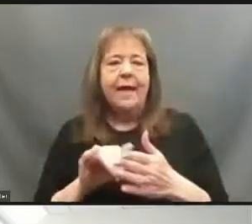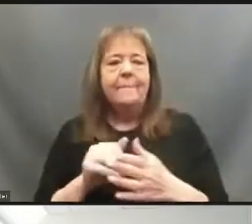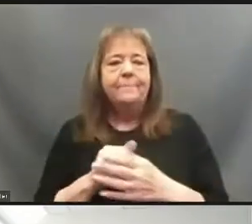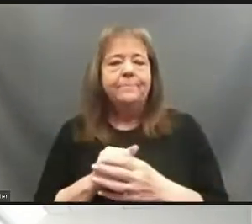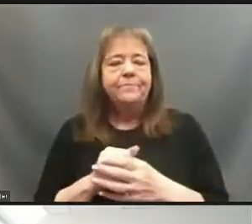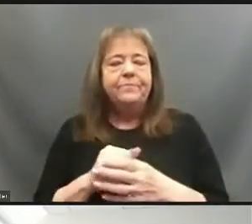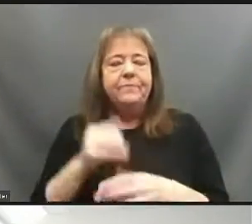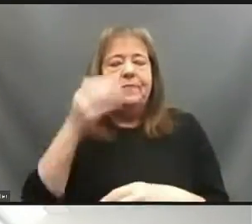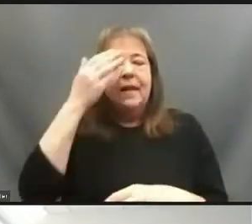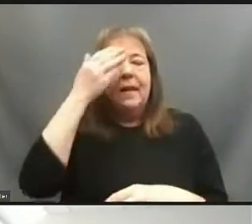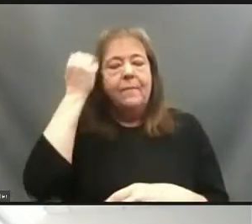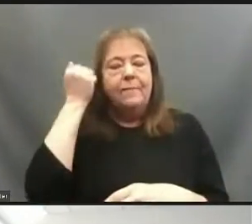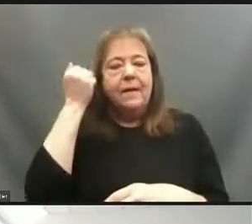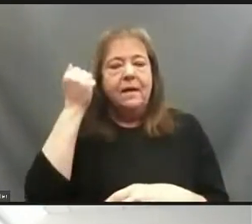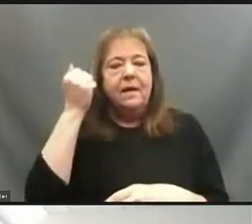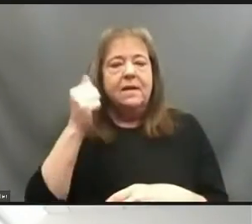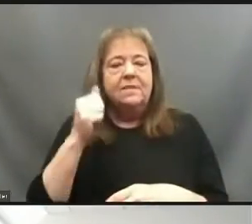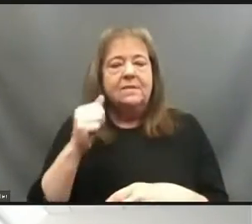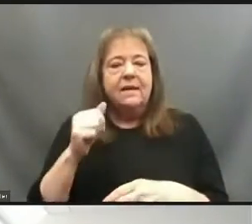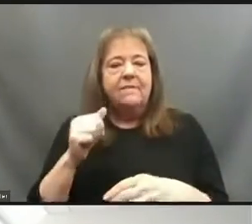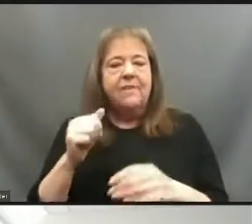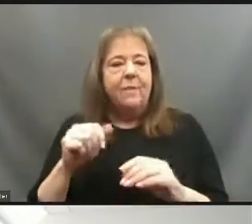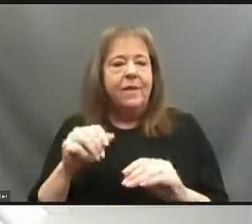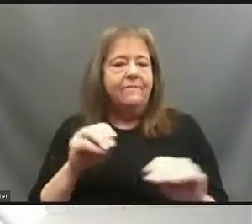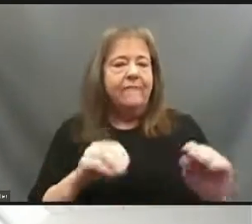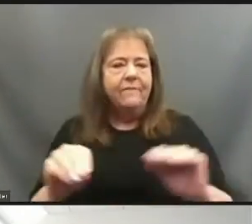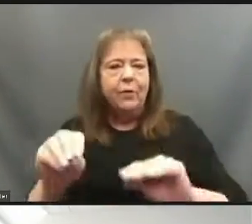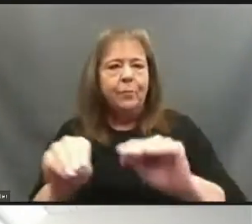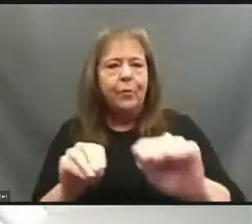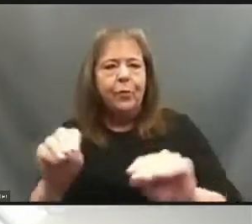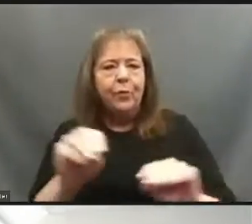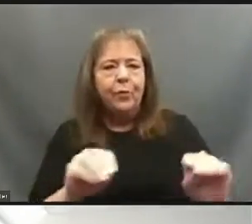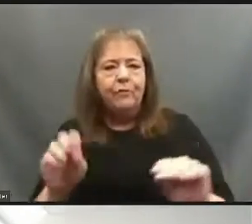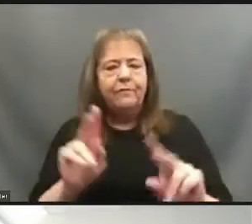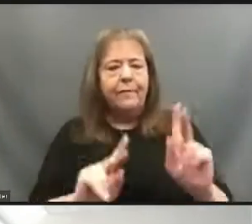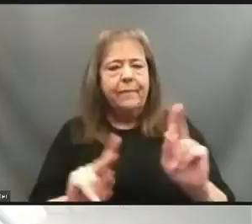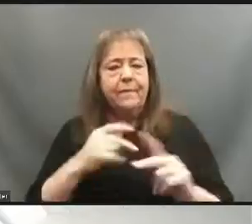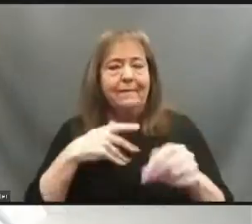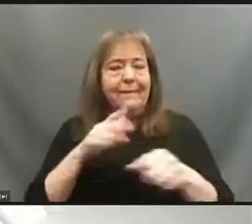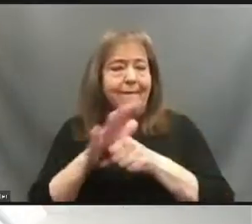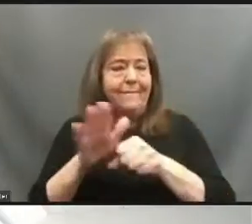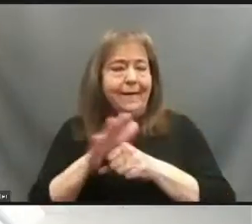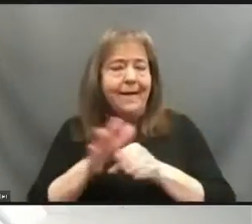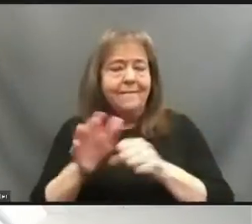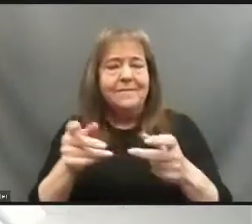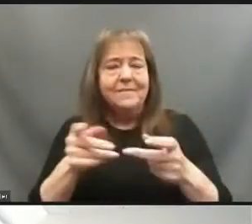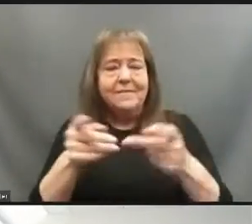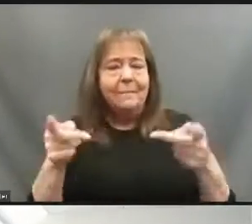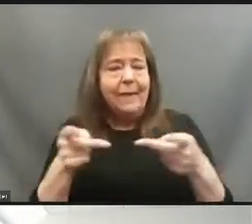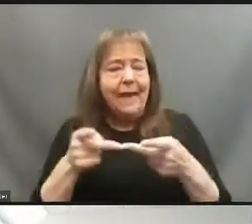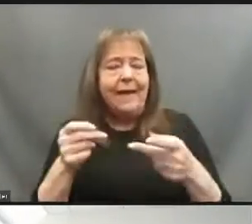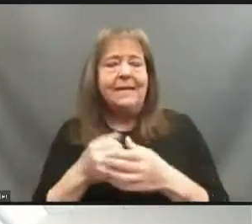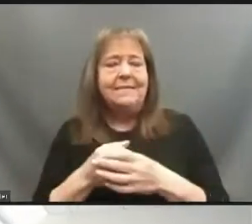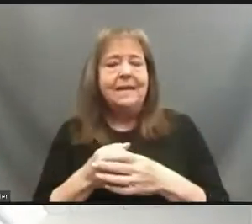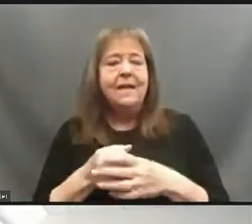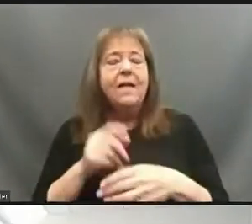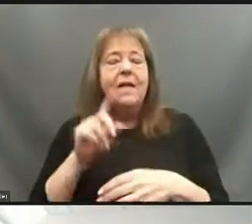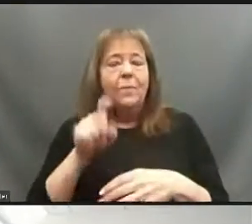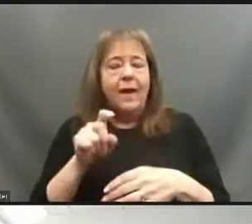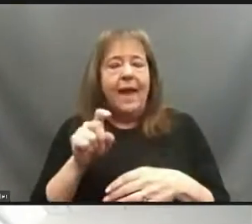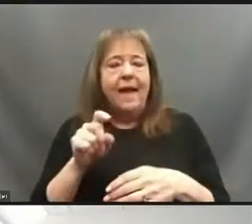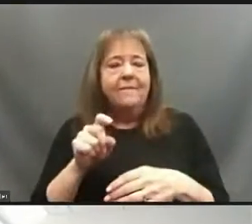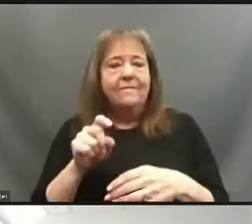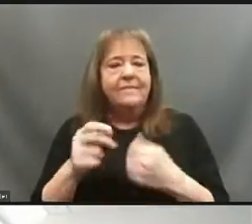the shifting around of our ICU patients in terms of accommodating these patients in a cohorting fashion, we have to have some of them in